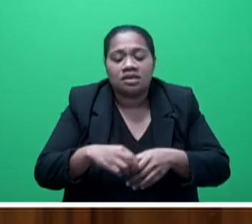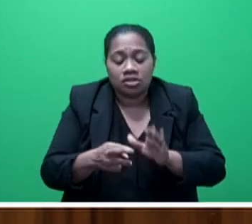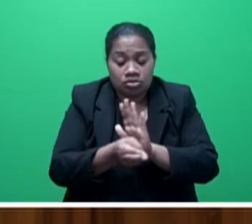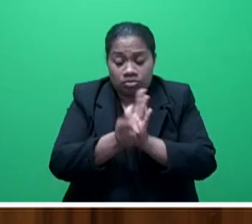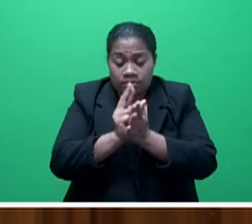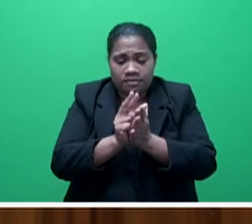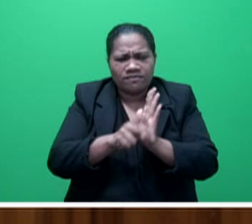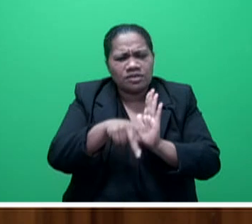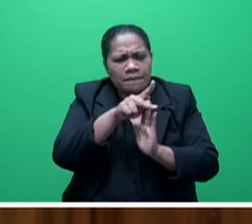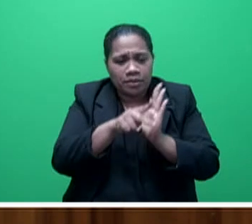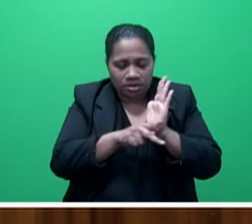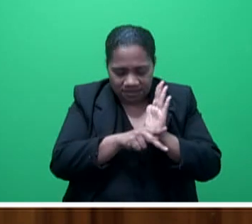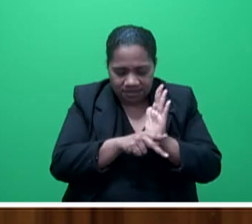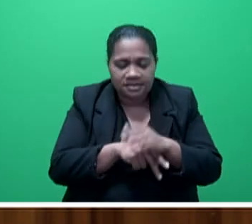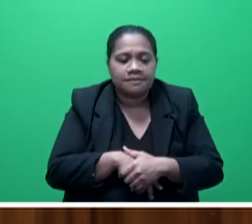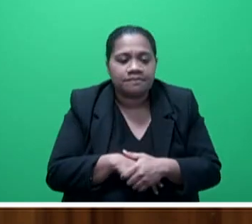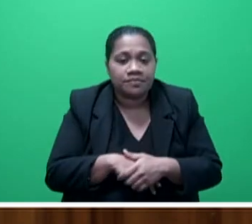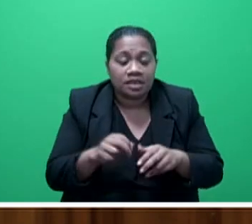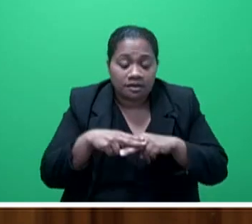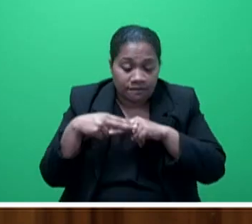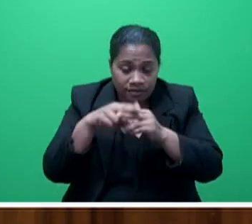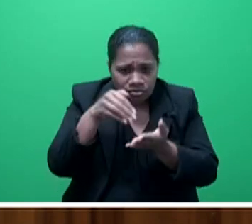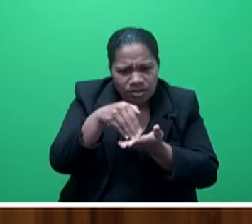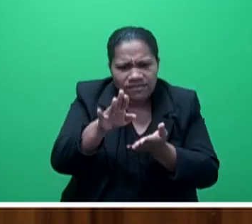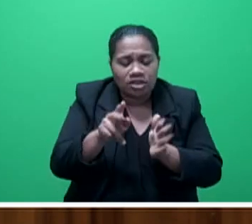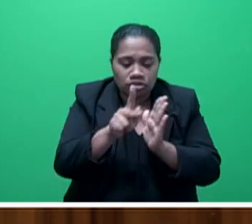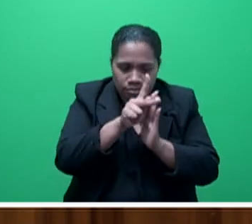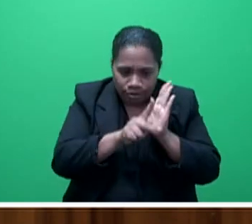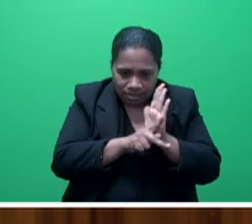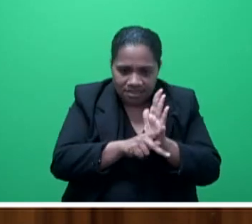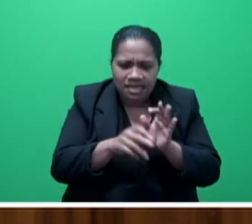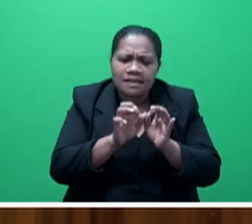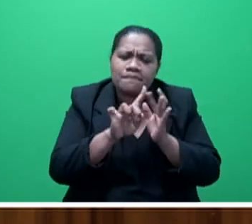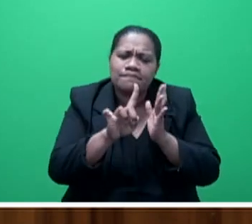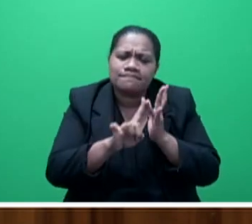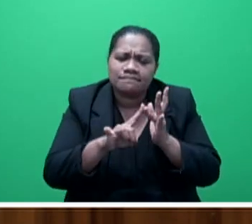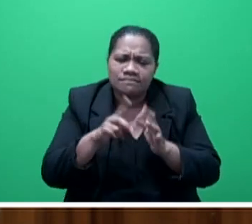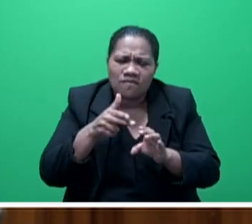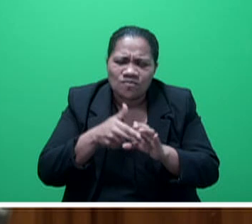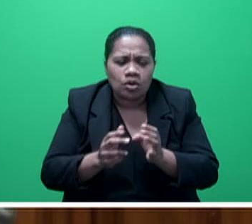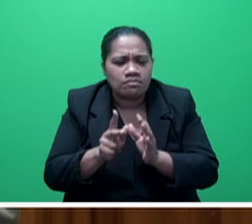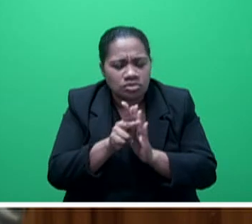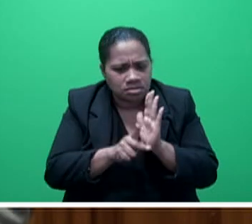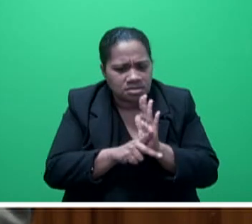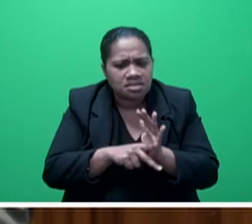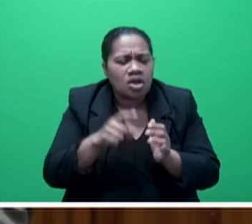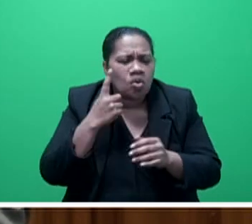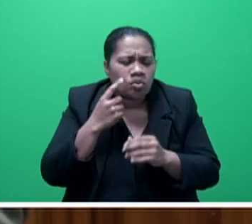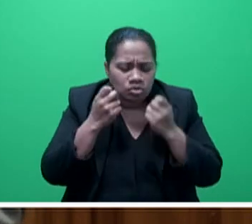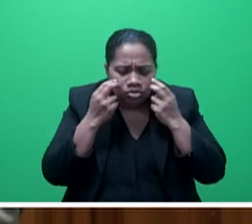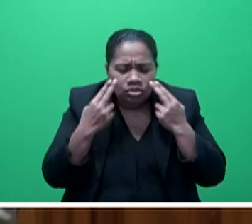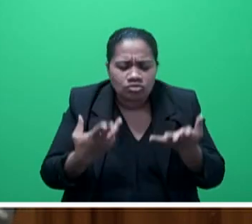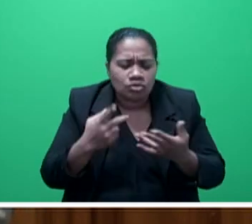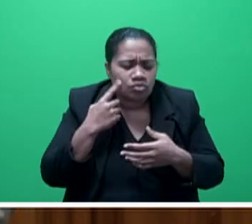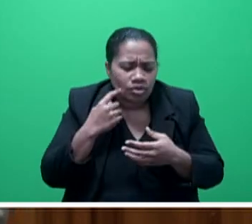the National Energy Policy, the Fiji Electrification Policy, the Biofuel Policy, the National Water and Sanitation Policy, and the Rural Water